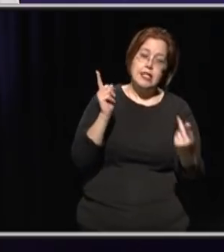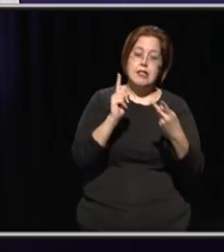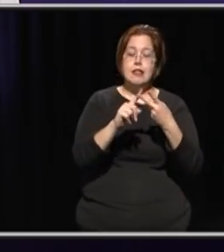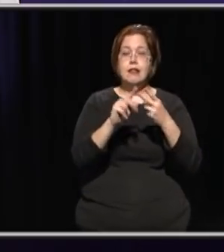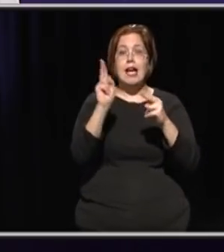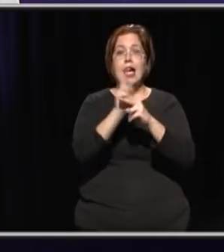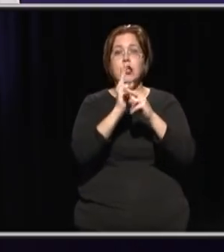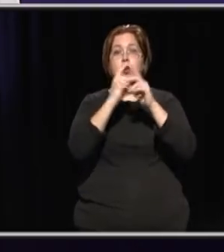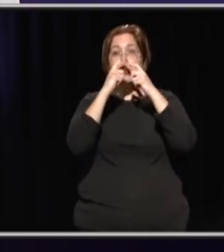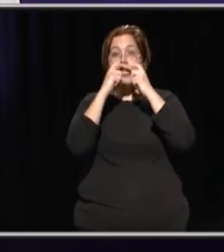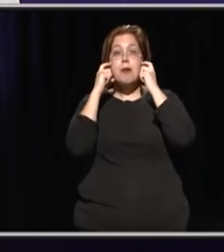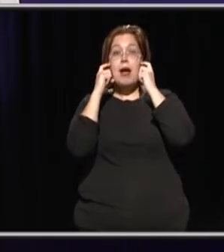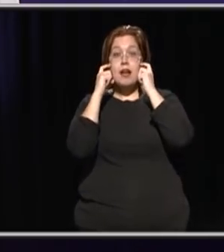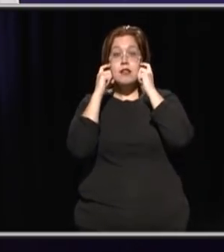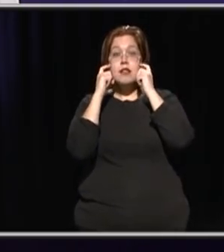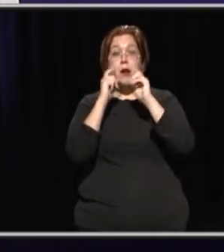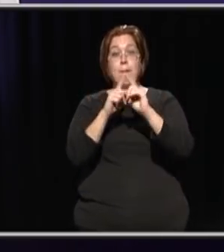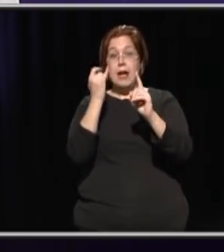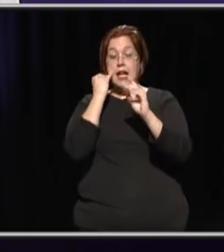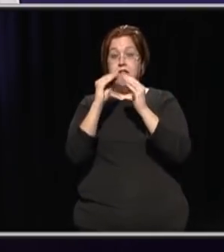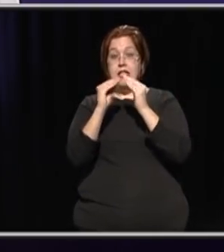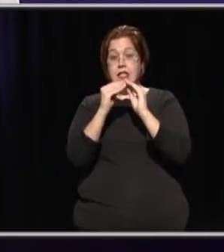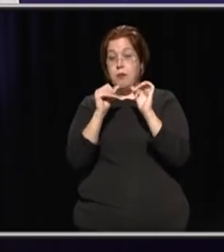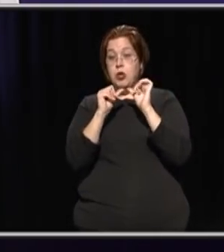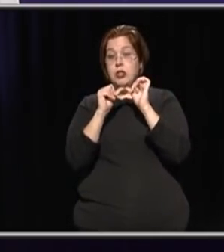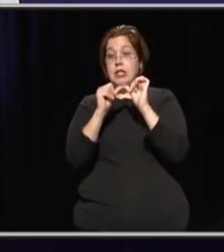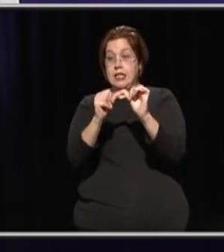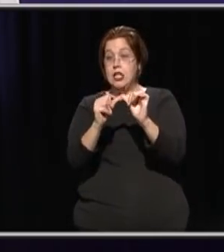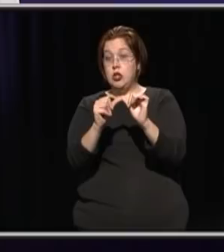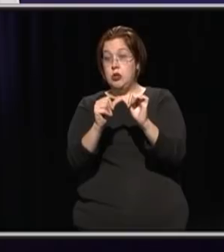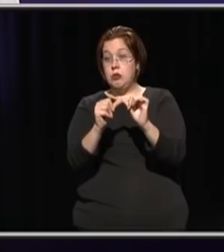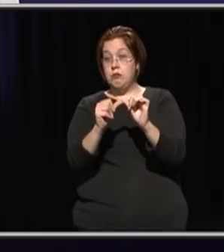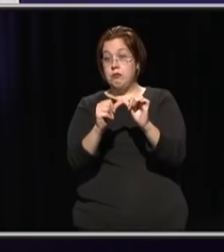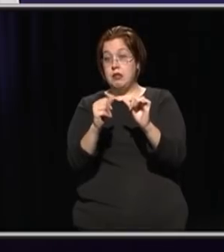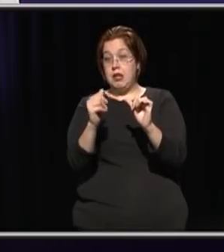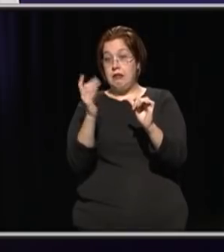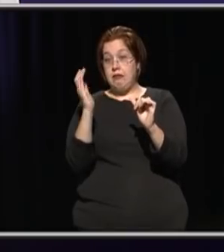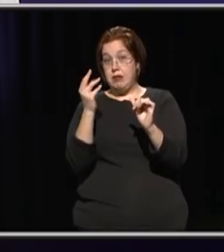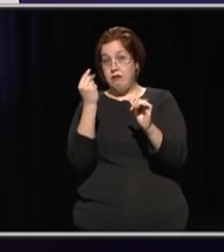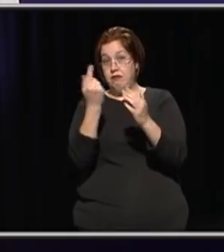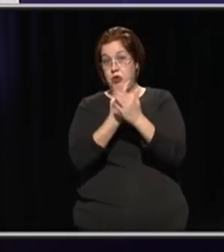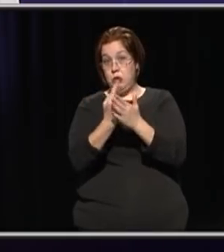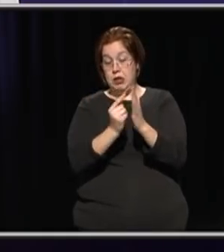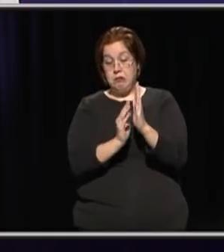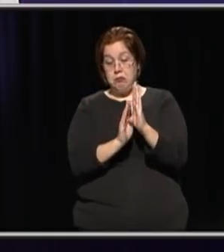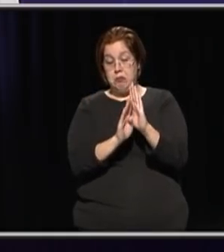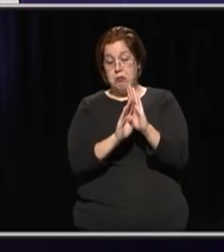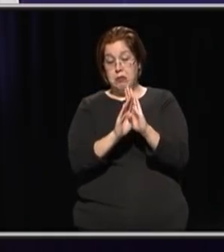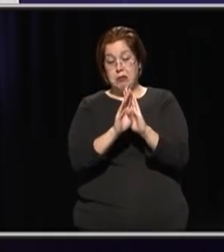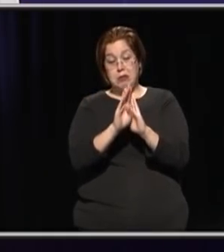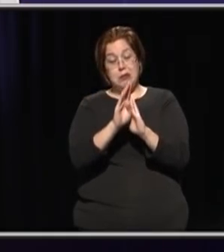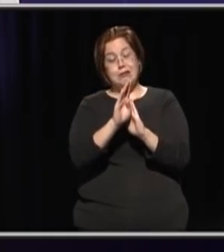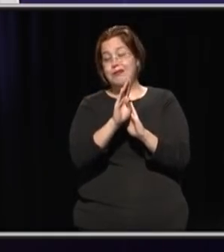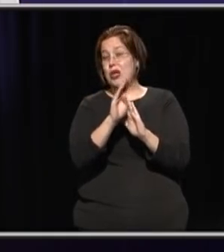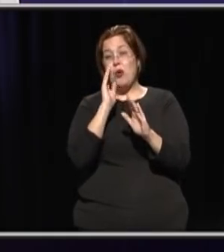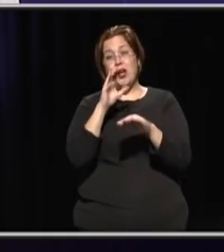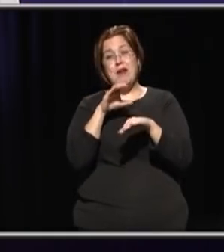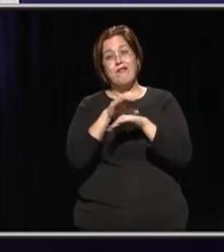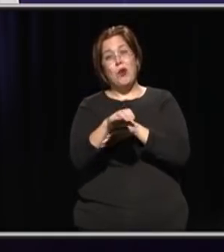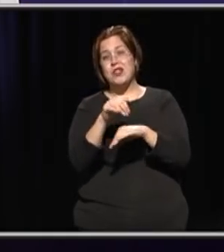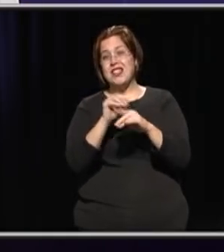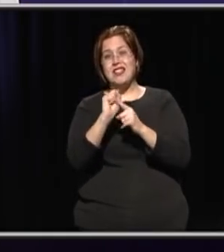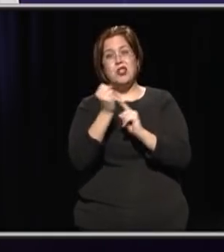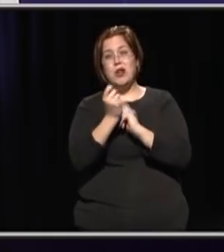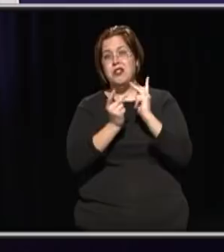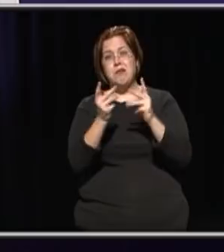mask wearing. But if these numbers continue in the same direction as they have been over the last couple of weeks, we're going to be forced in a situation that nobody wants to